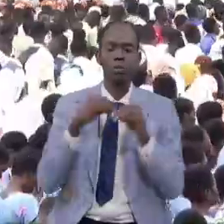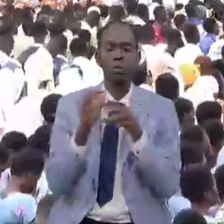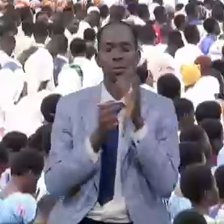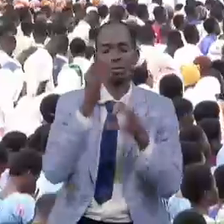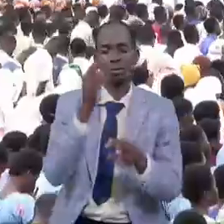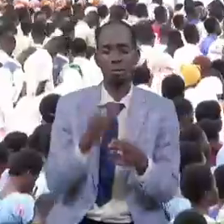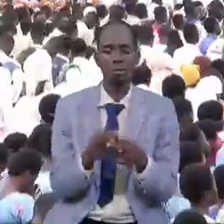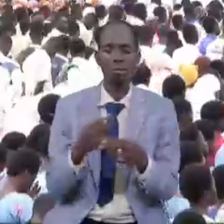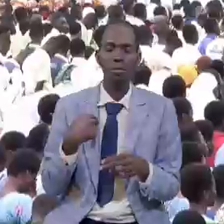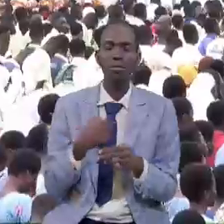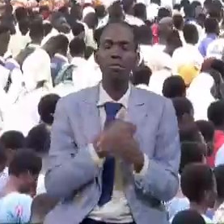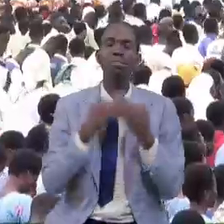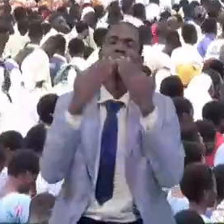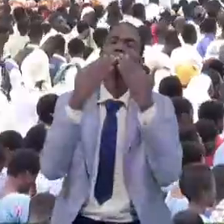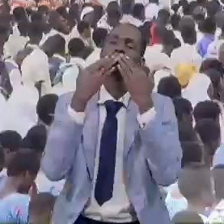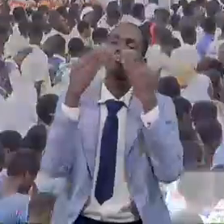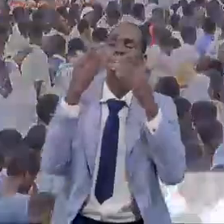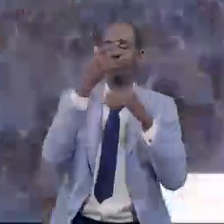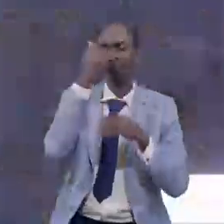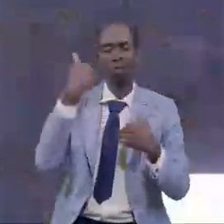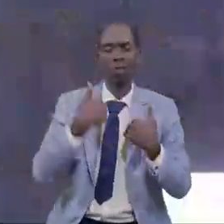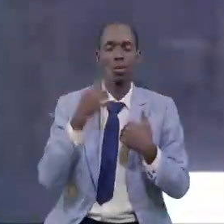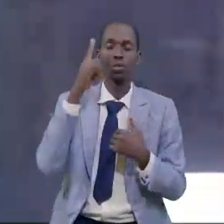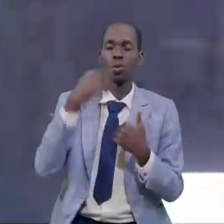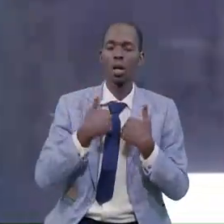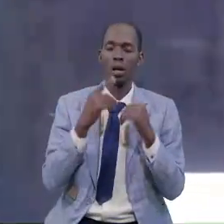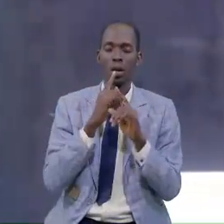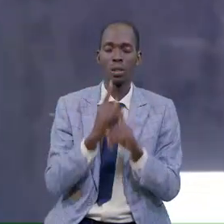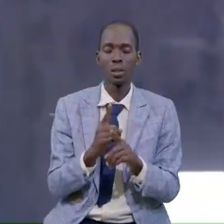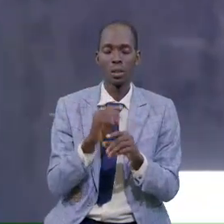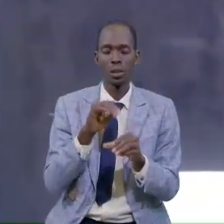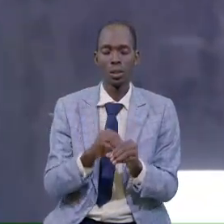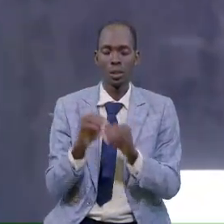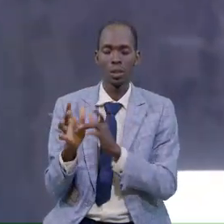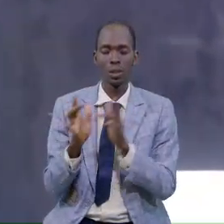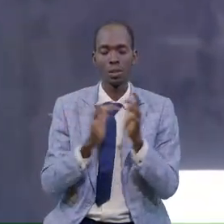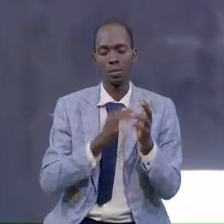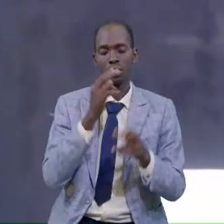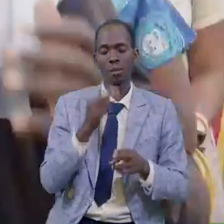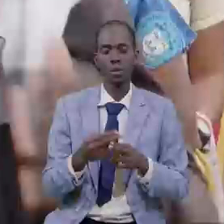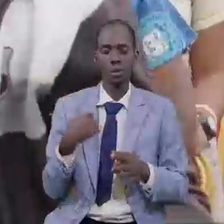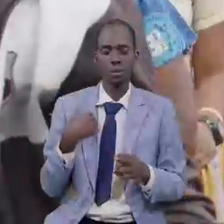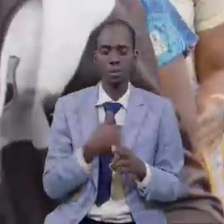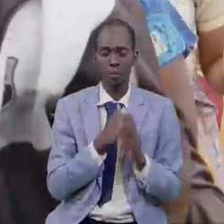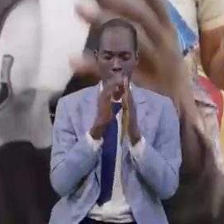you because we know you have answered. In Jesus' name, we pray.